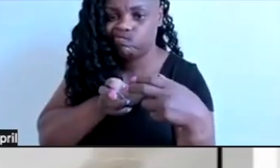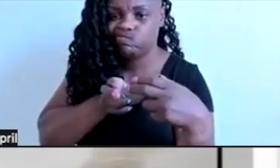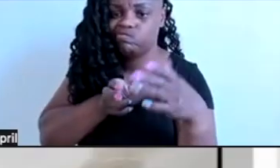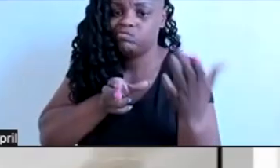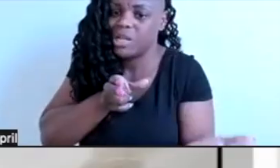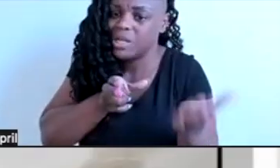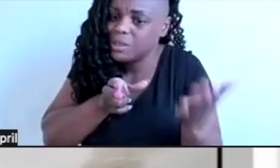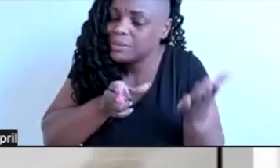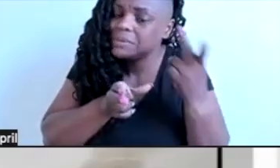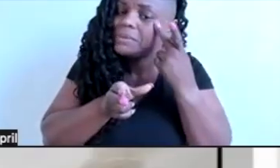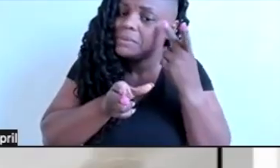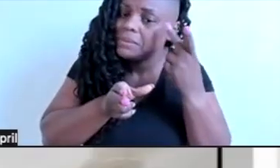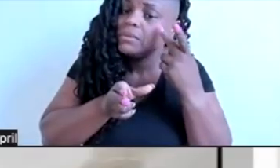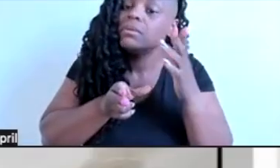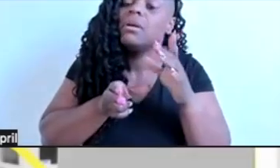dial stops spinning.